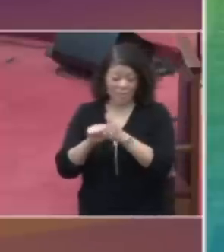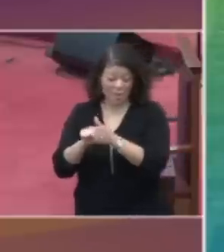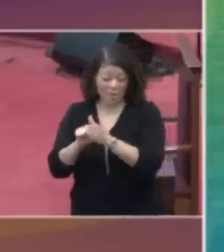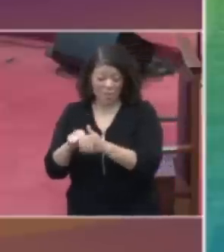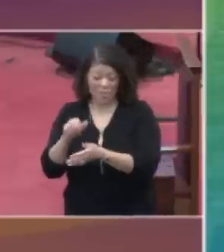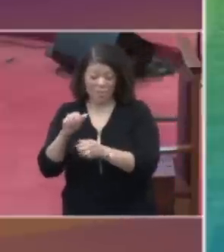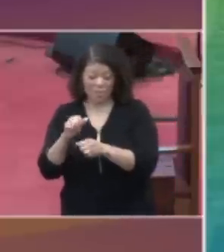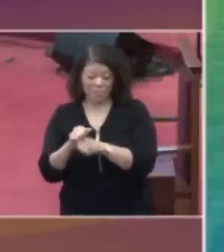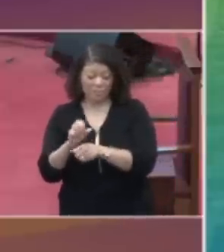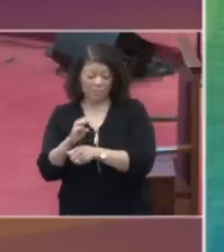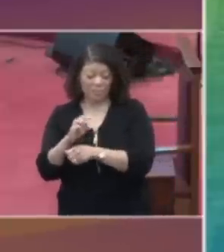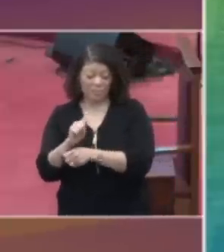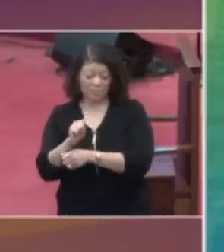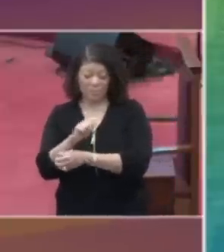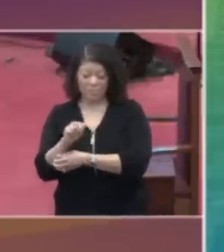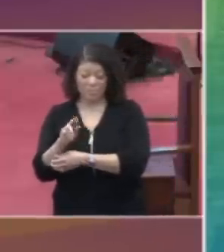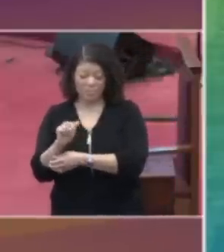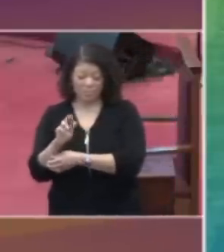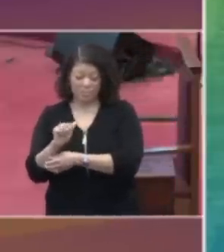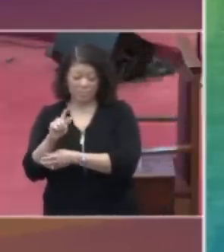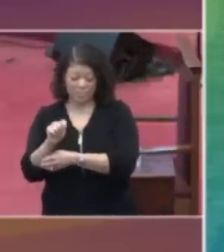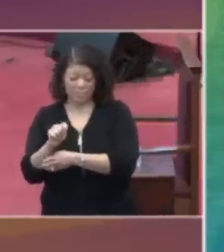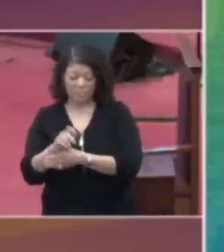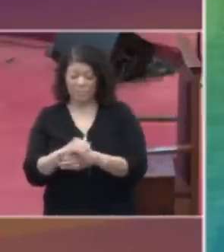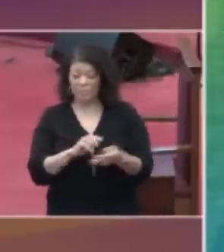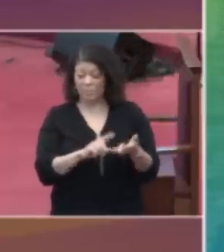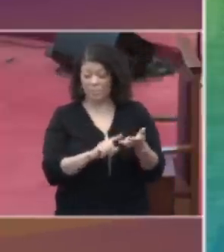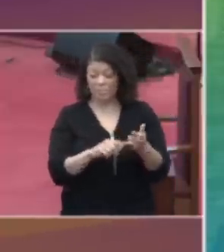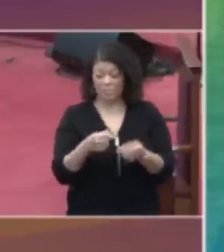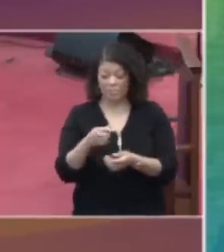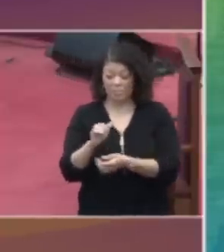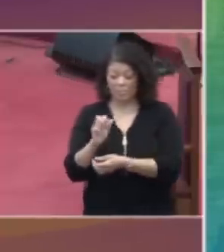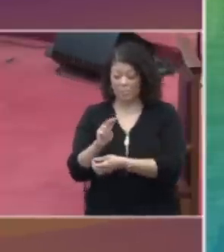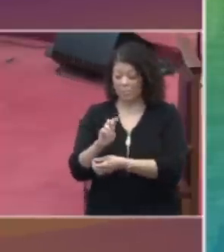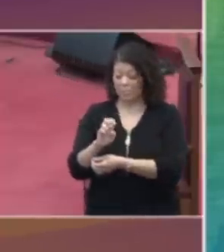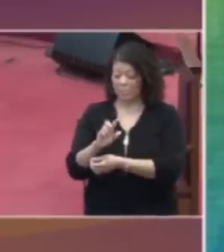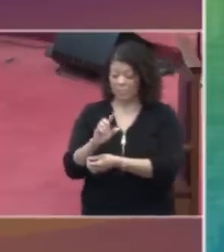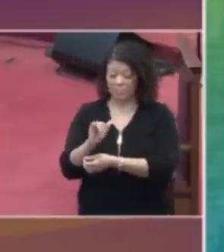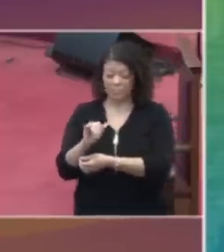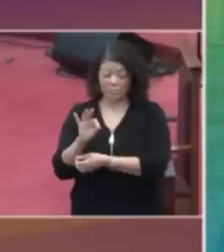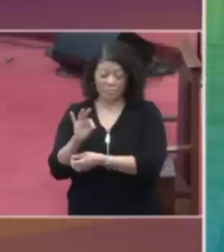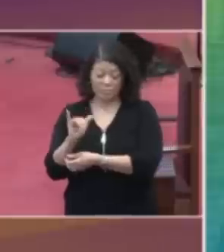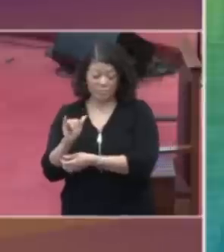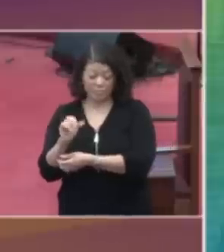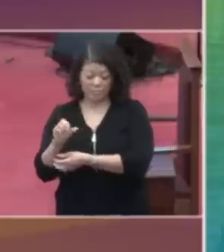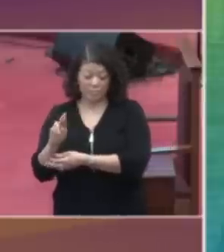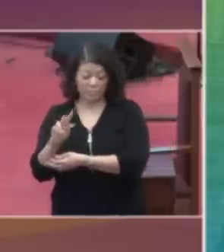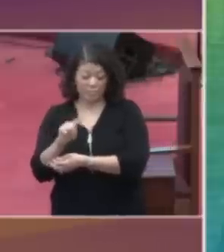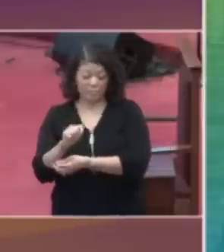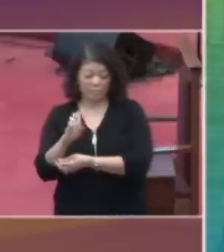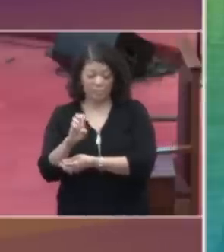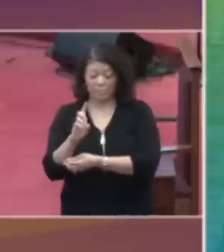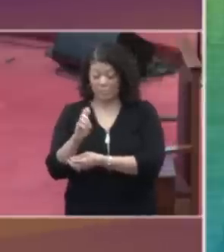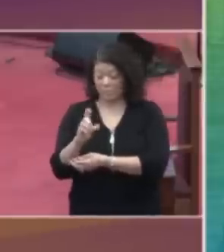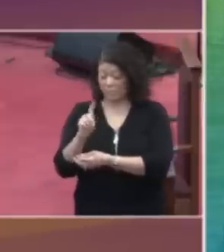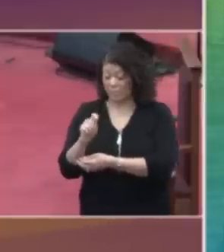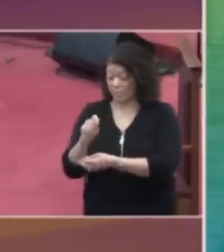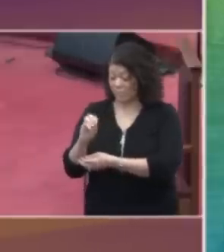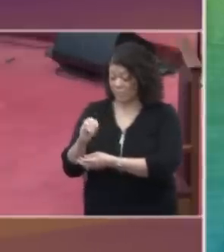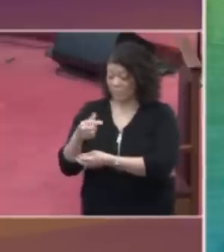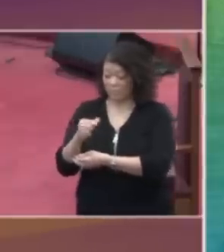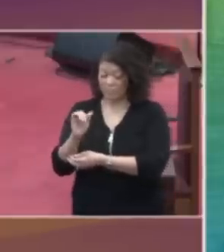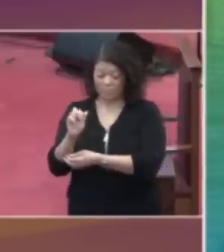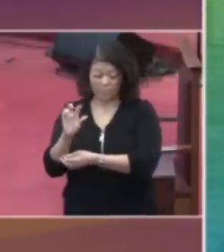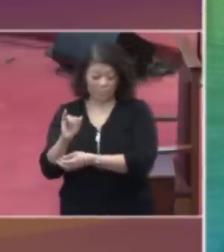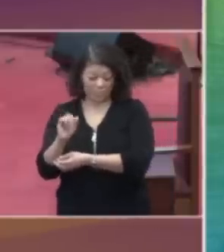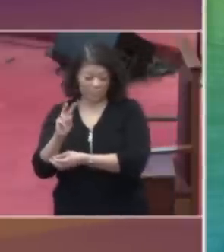Ararat, Givelify, or text to give. For debit card users, call the front office Monday through Friday